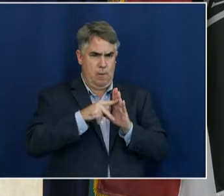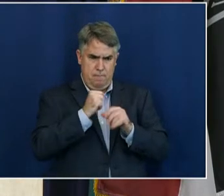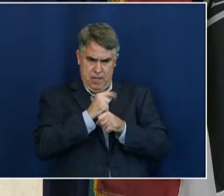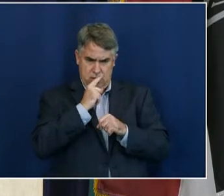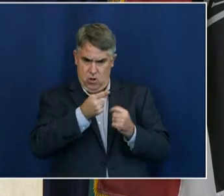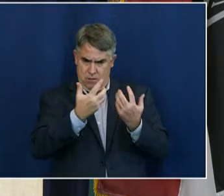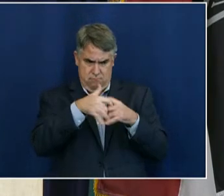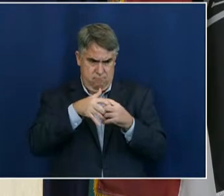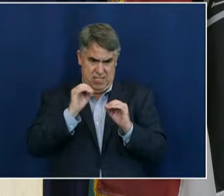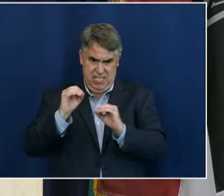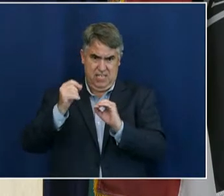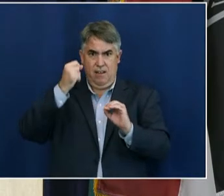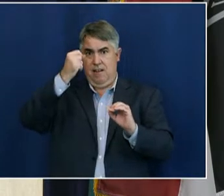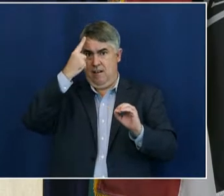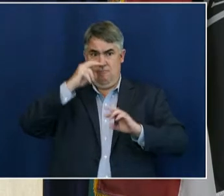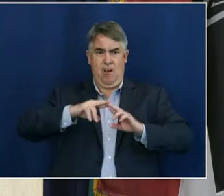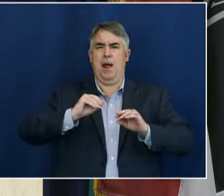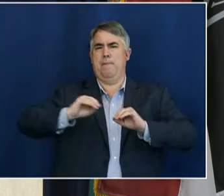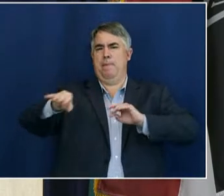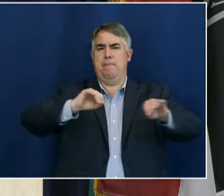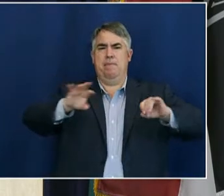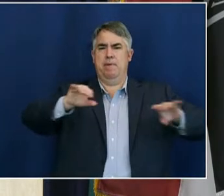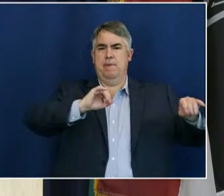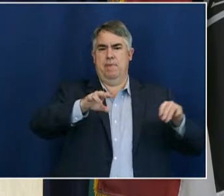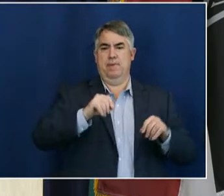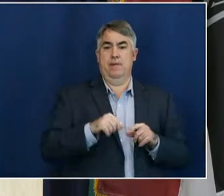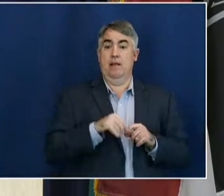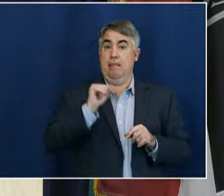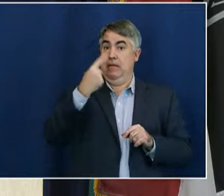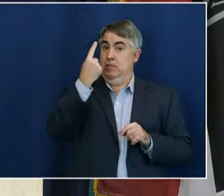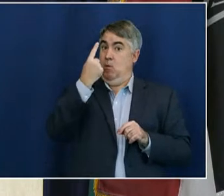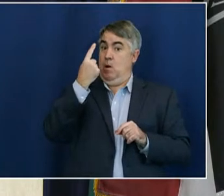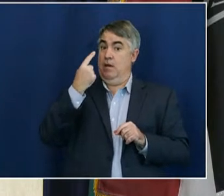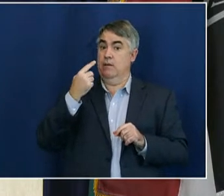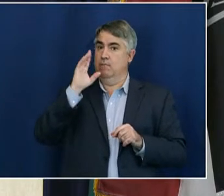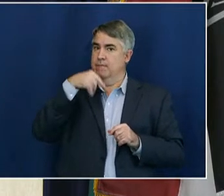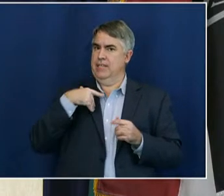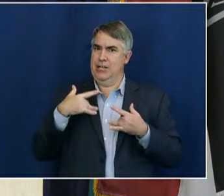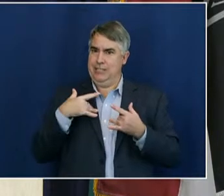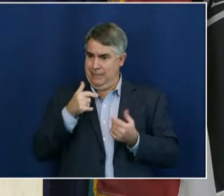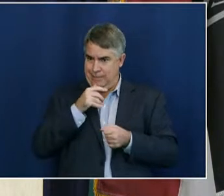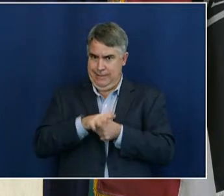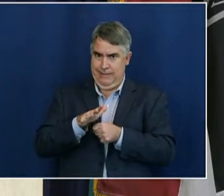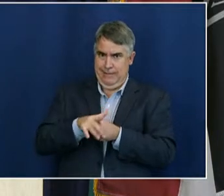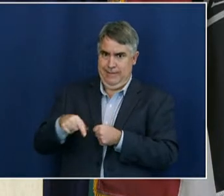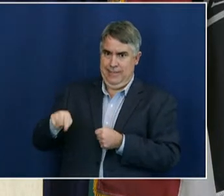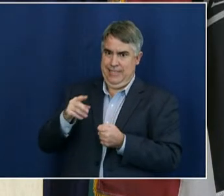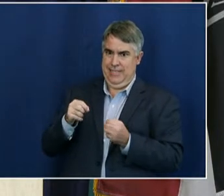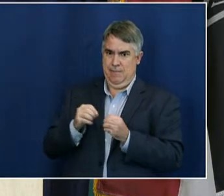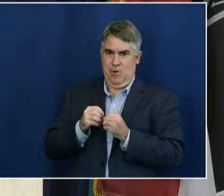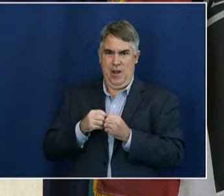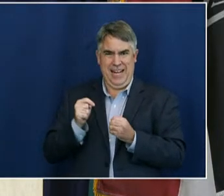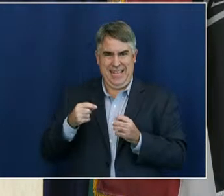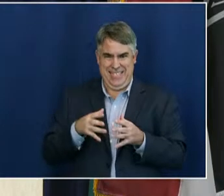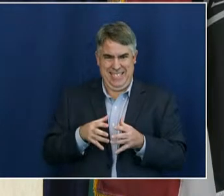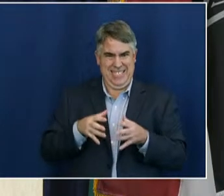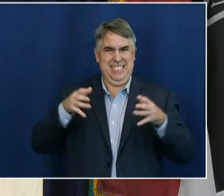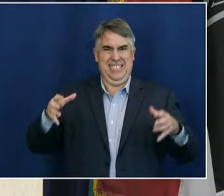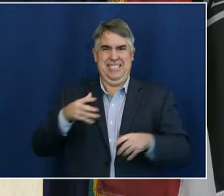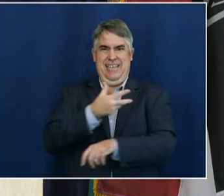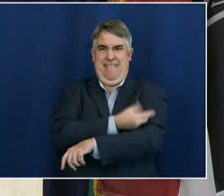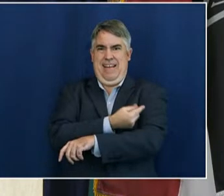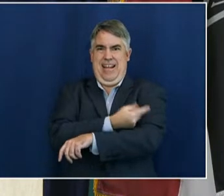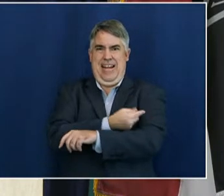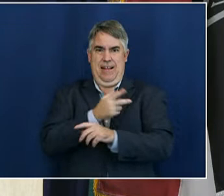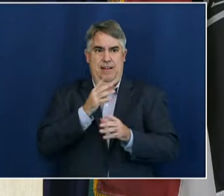so, again, that is a concern, and we have a multi-pronged approach to increase the medical workforce so that we can build out this network and